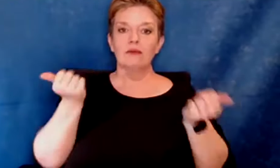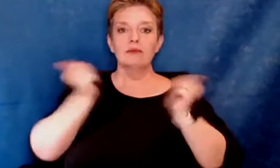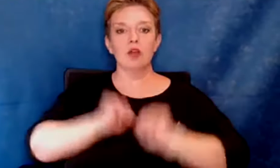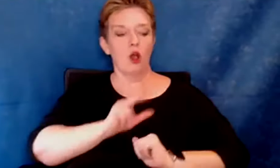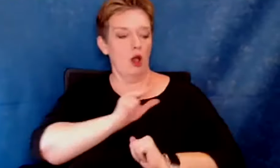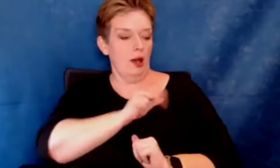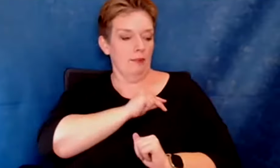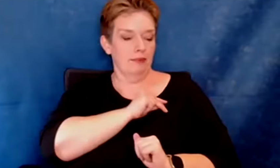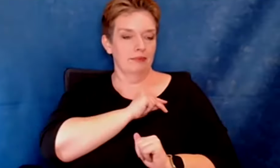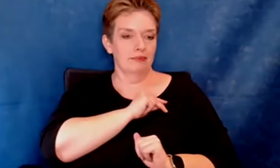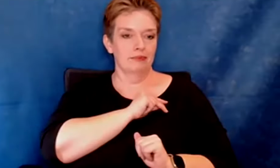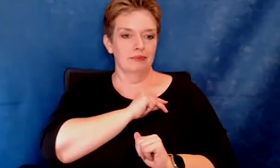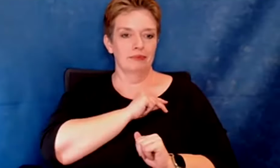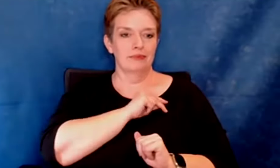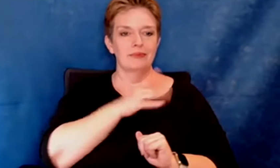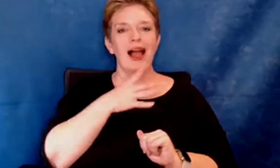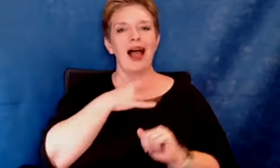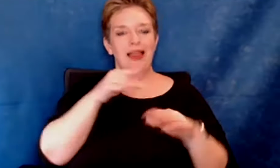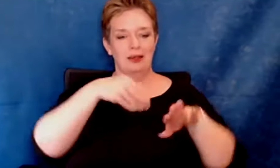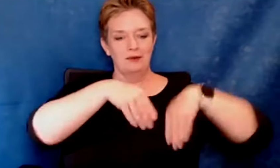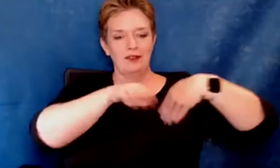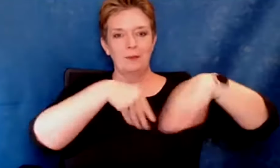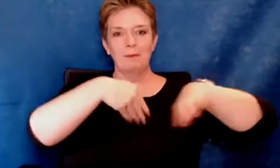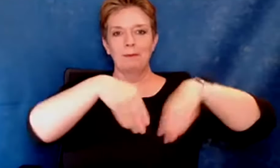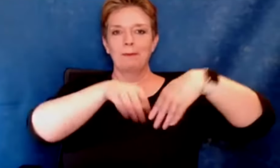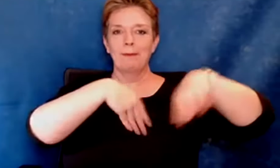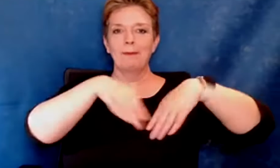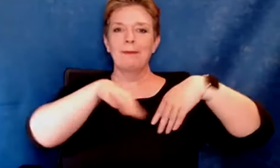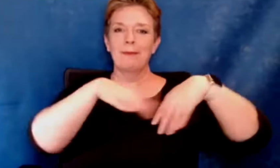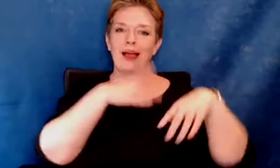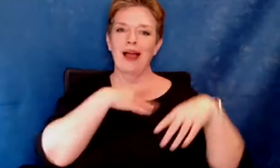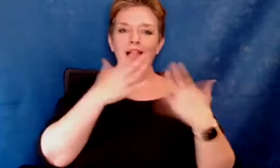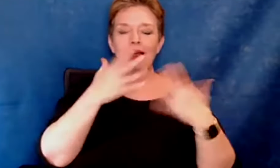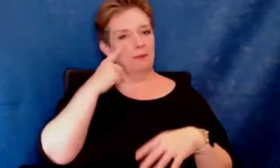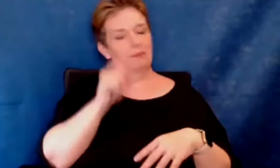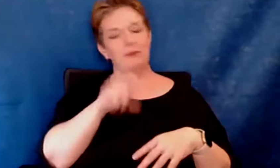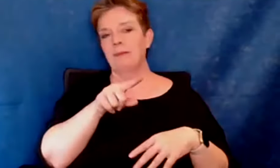I like the movement of them as they move and might catch the eye.